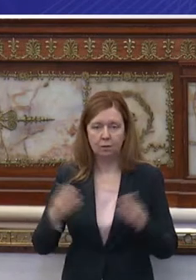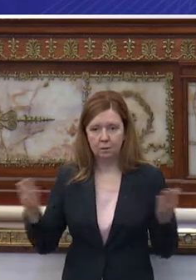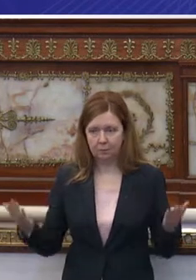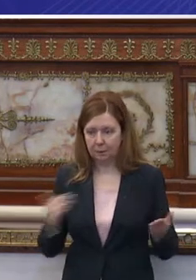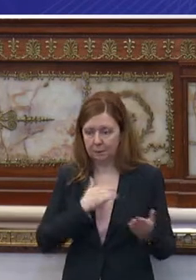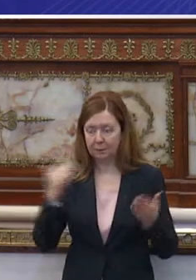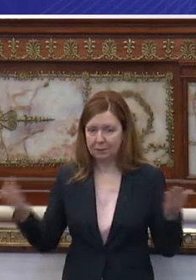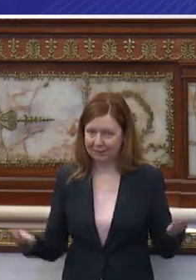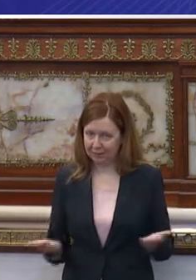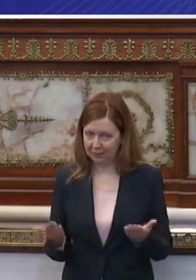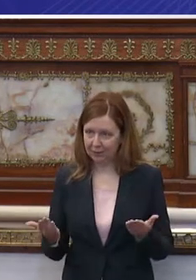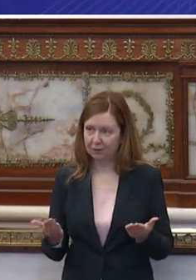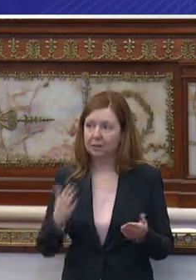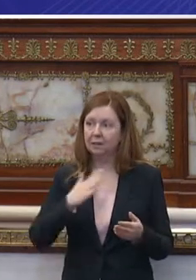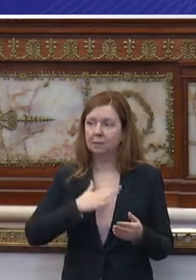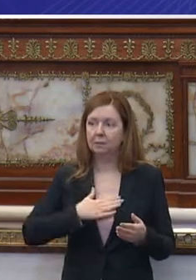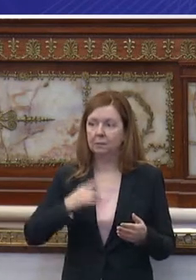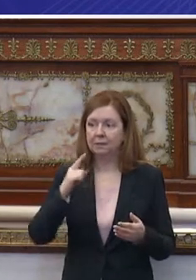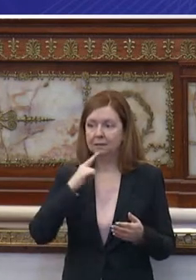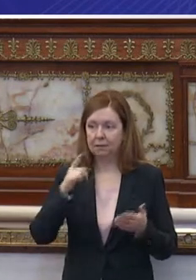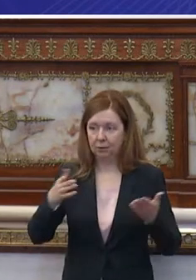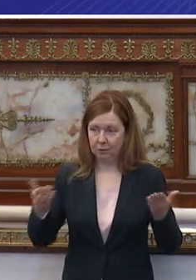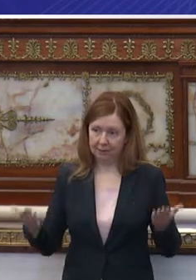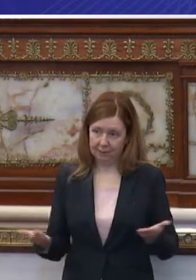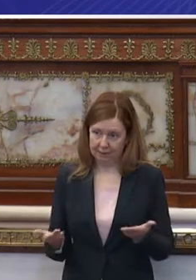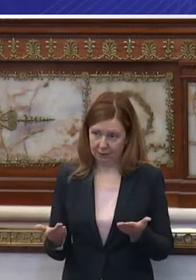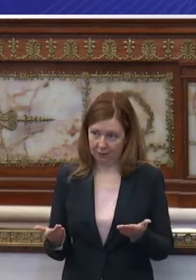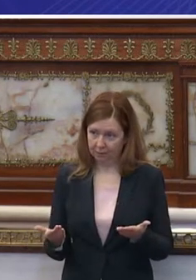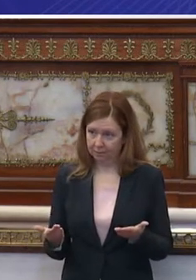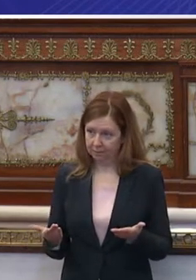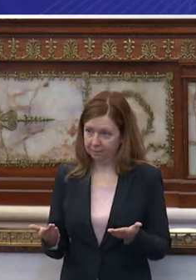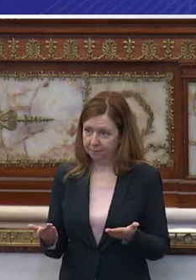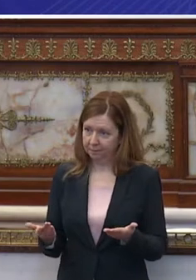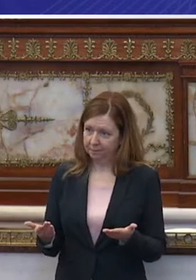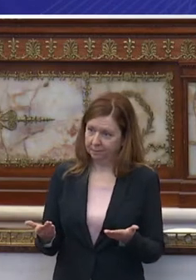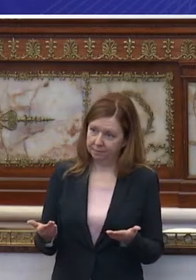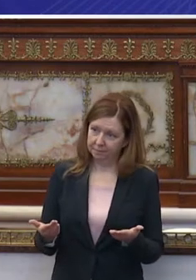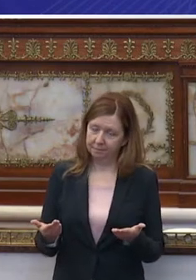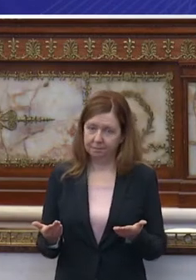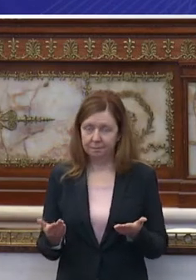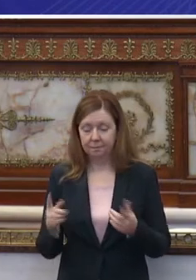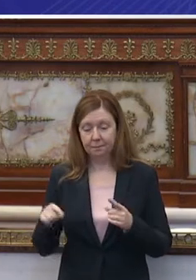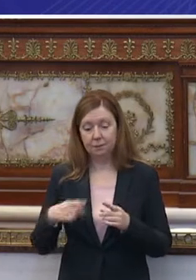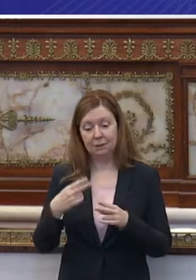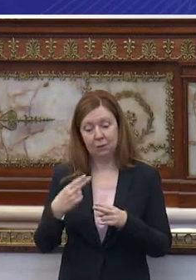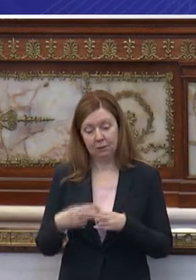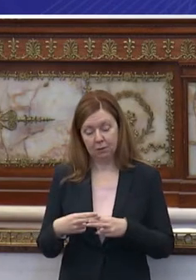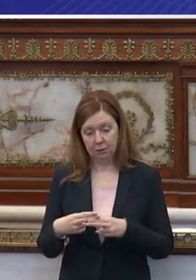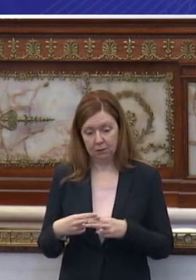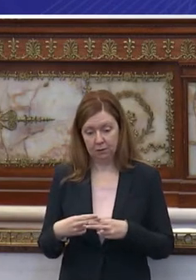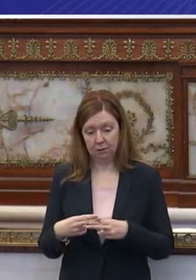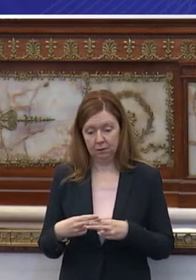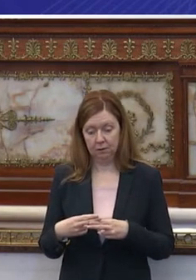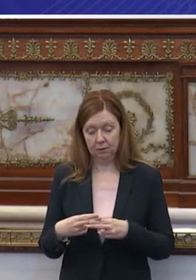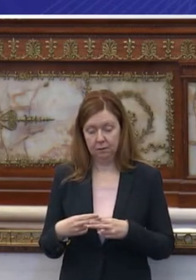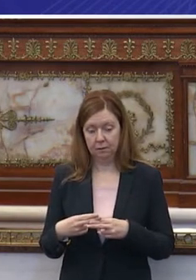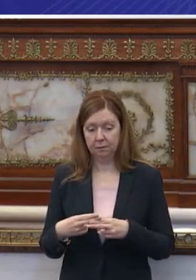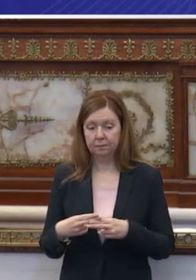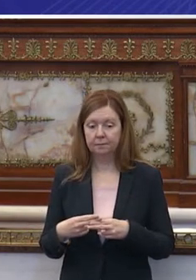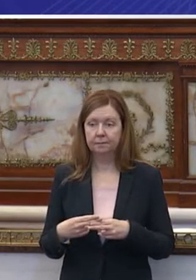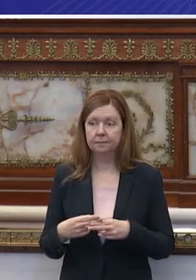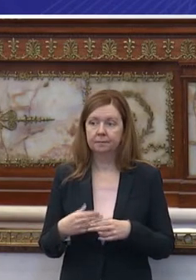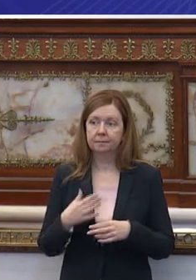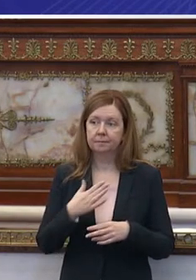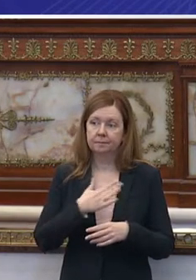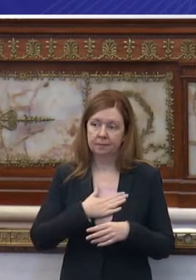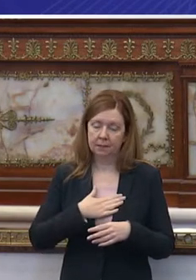attendance? Members that are in attendance, please indicate that you are present when your name is called, and feel